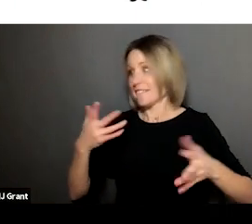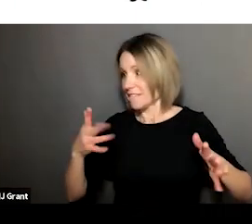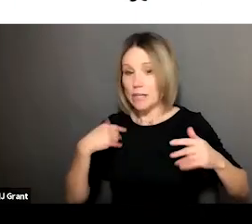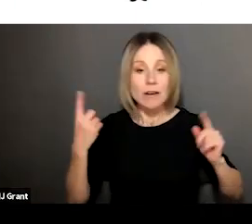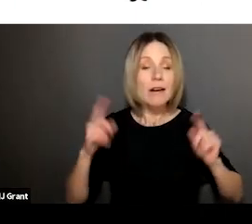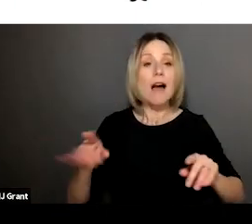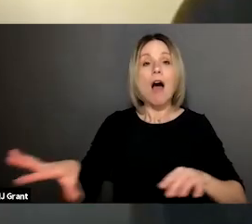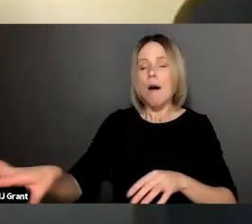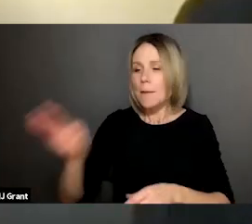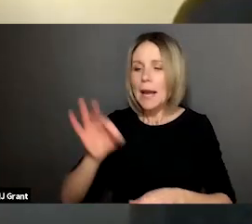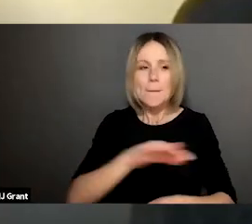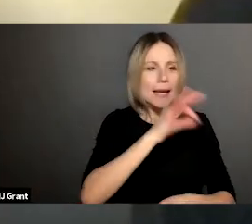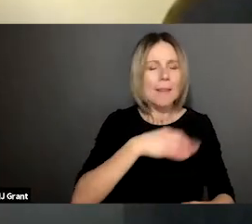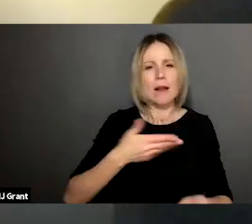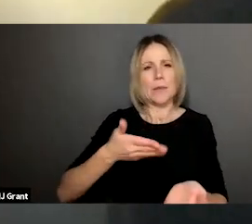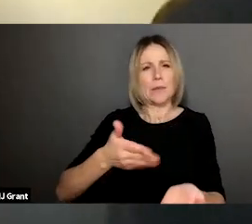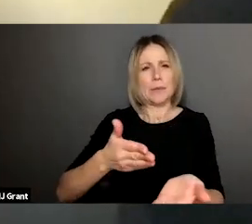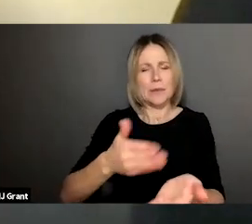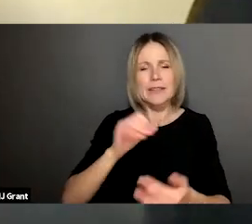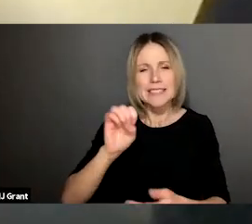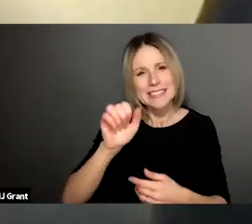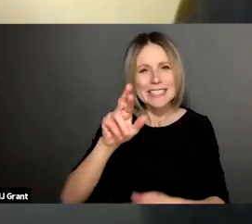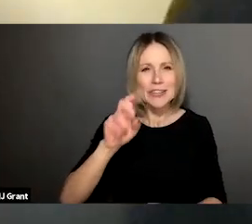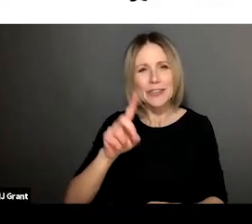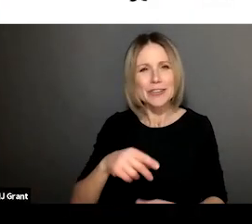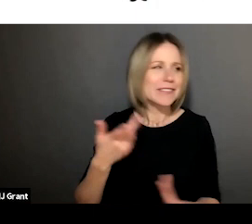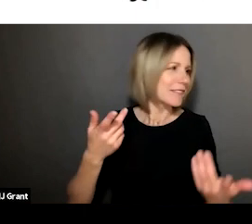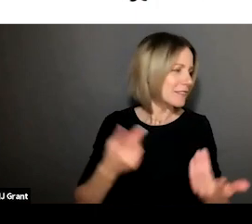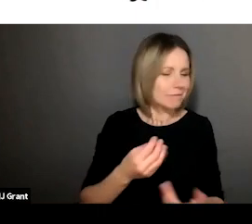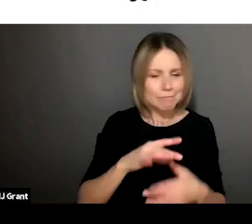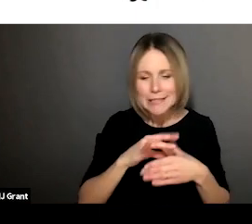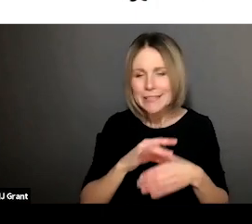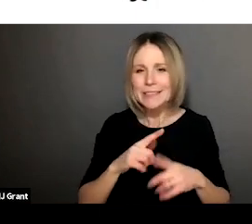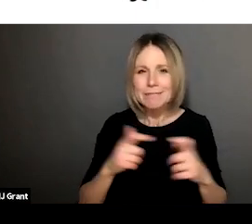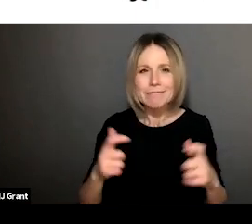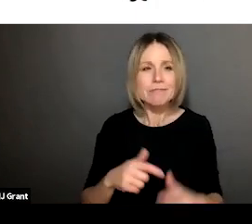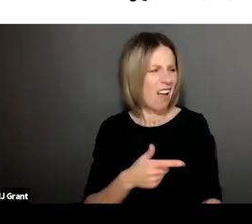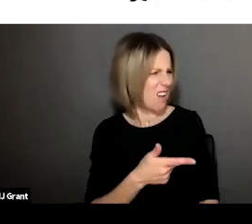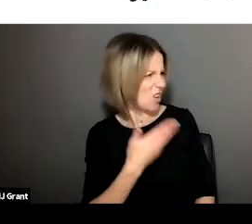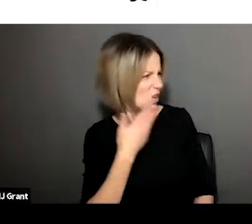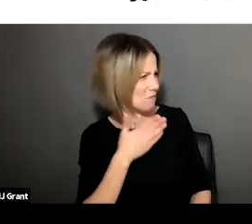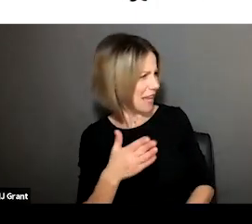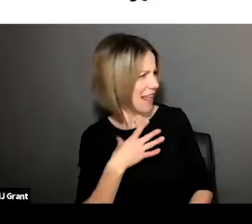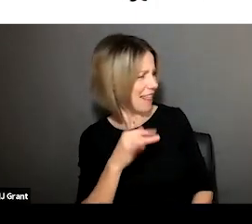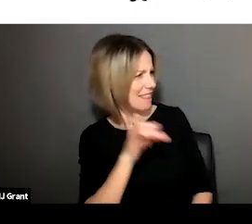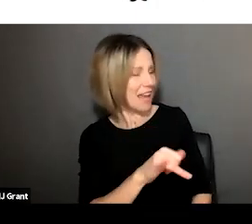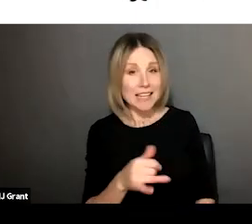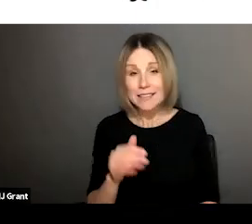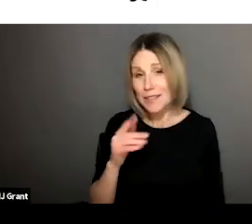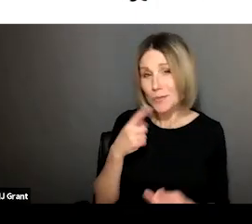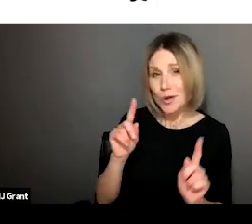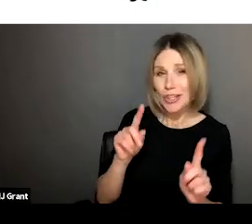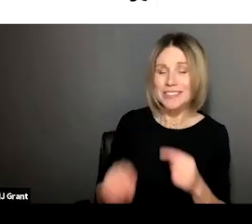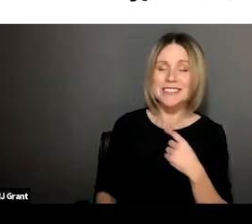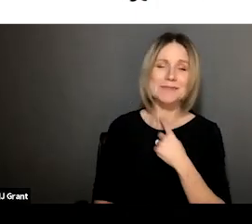But wow, that sounds like a pretty good plan, Andrew. I like that. It works all right. Yeah, it works all right.